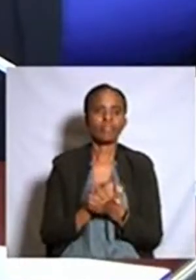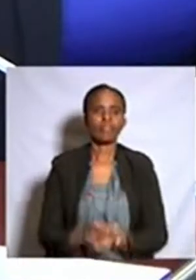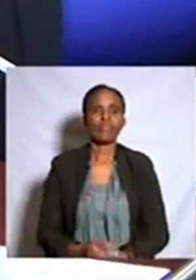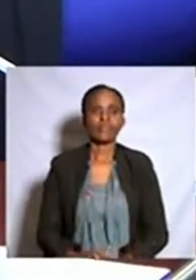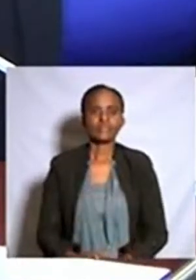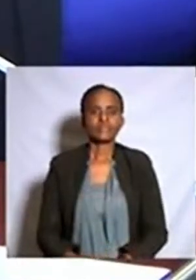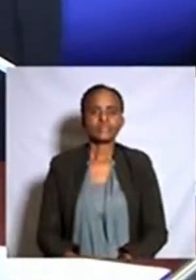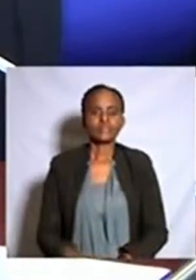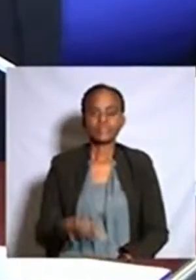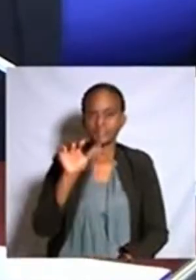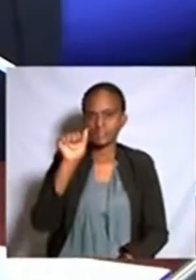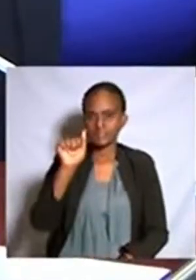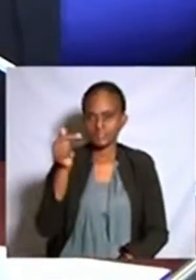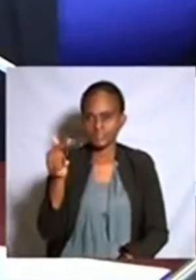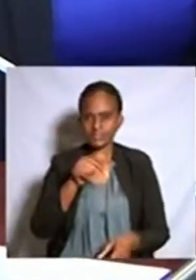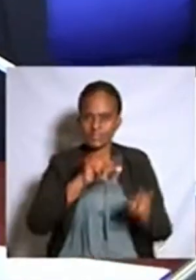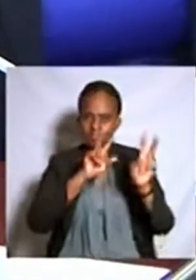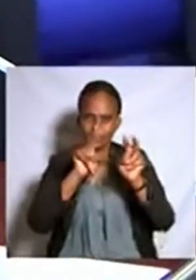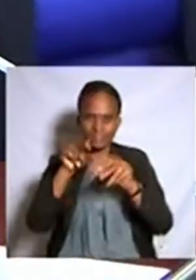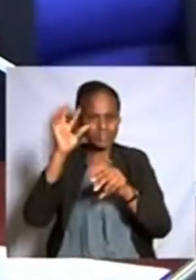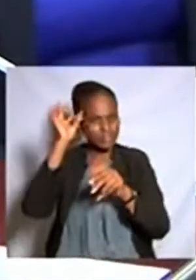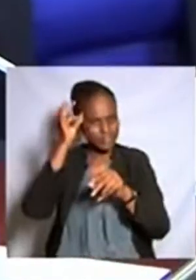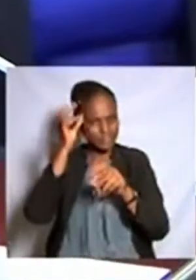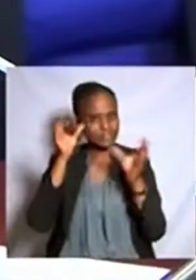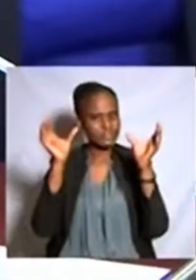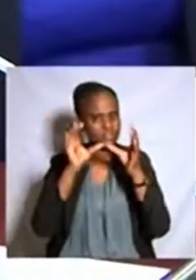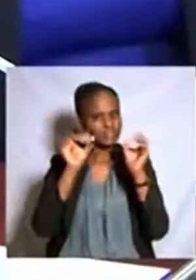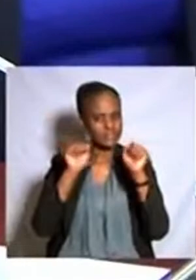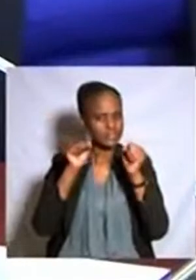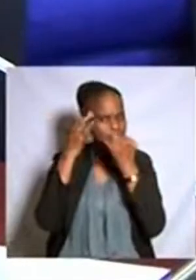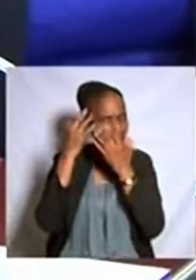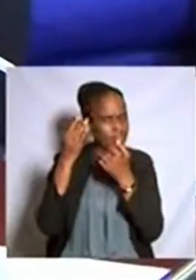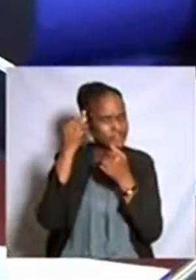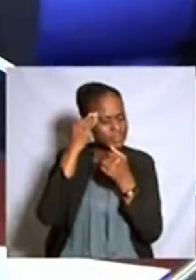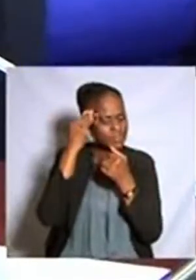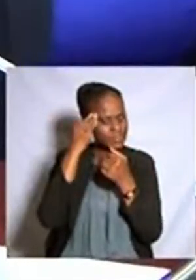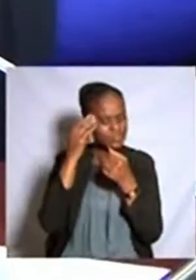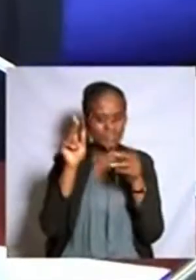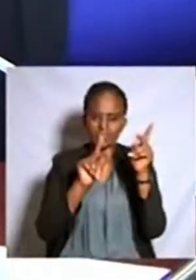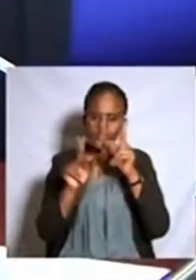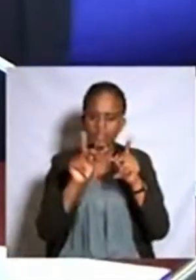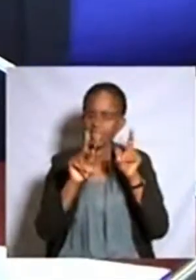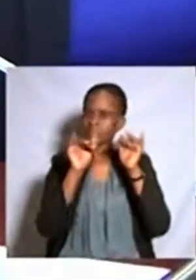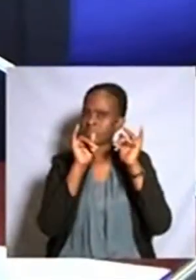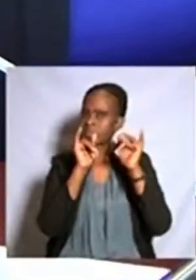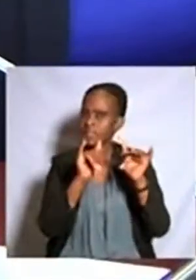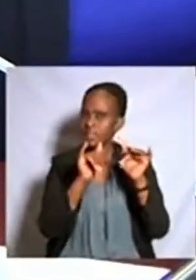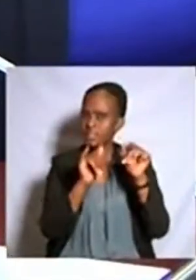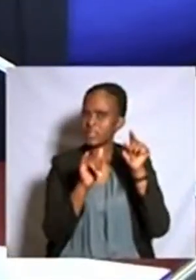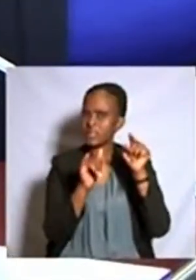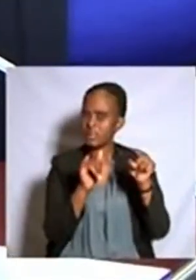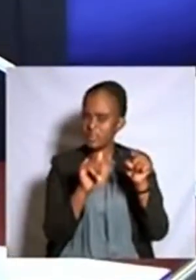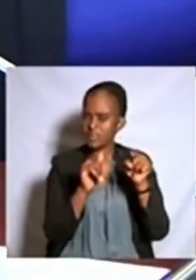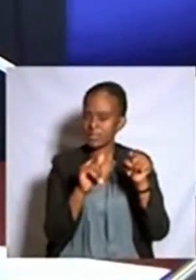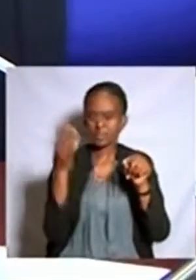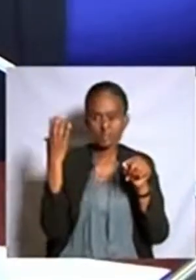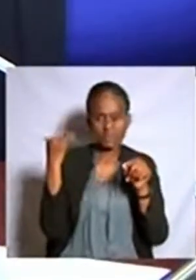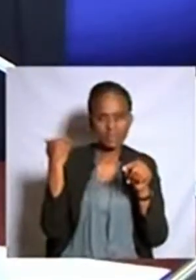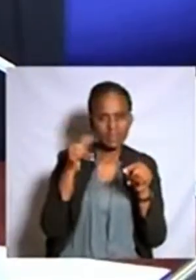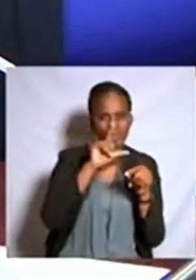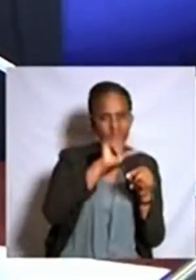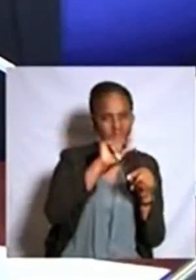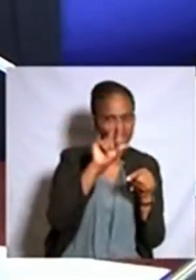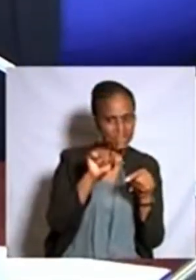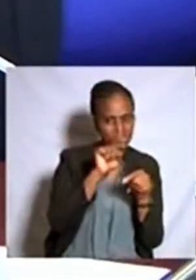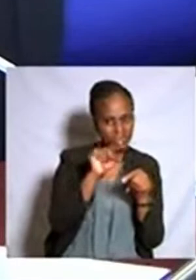The auditor's observation is noted. The committee may wish to note that non-occupancy in the latter period of 2020